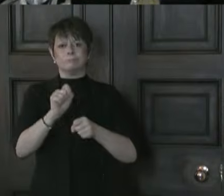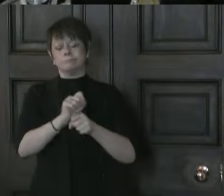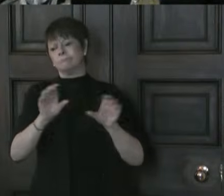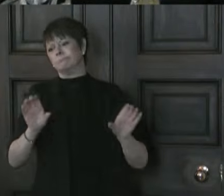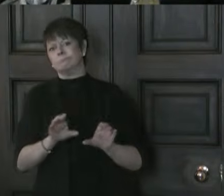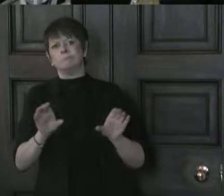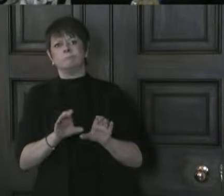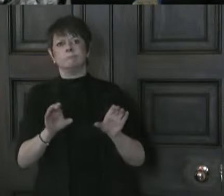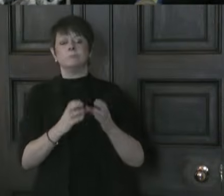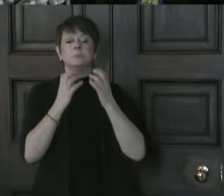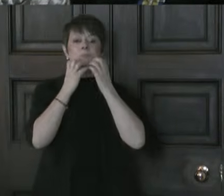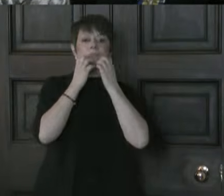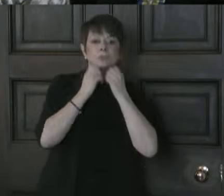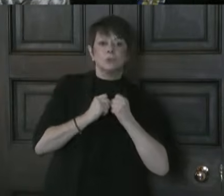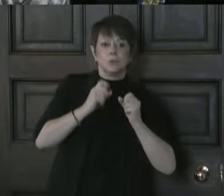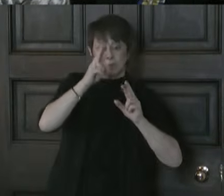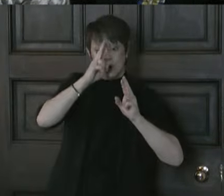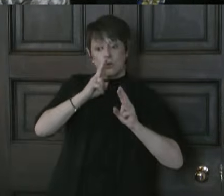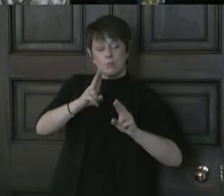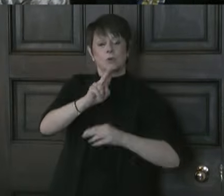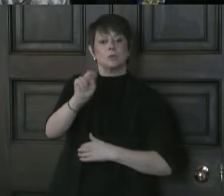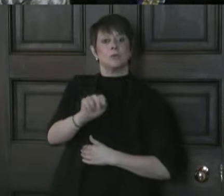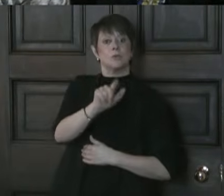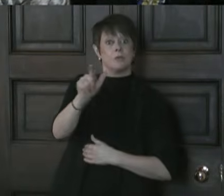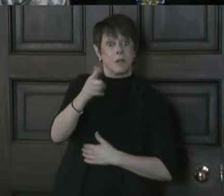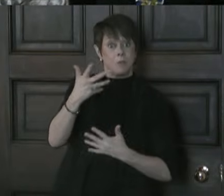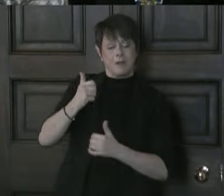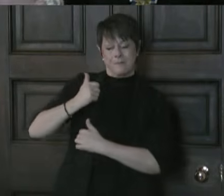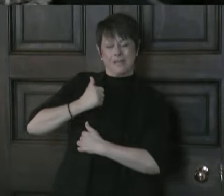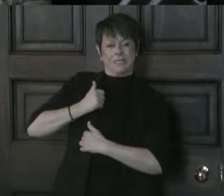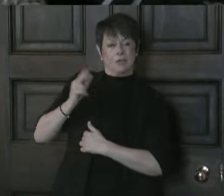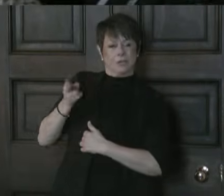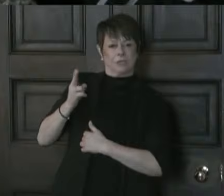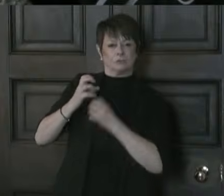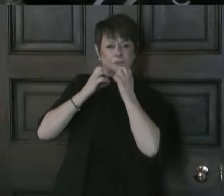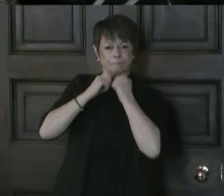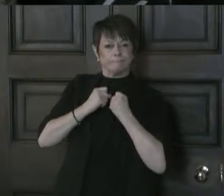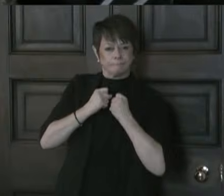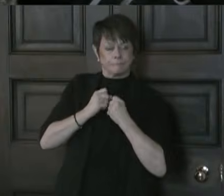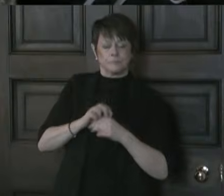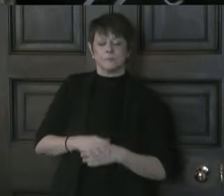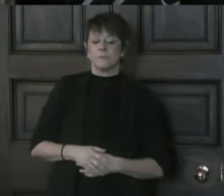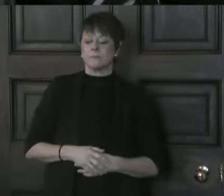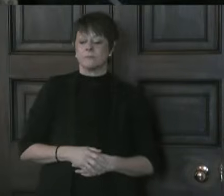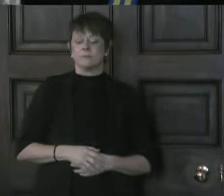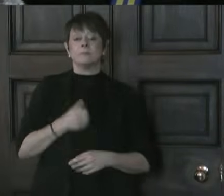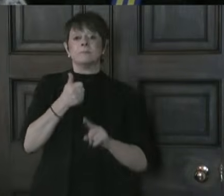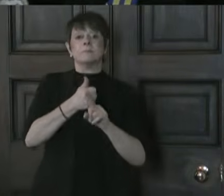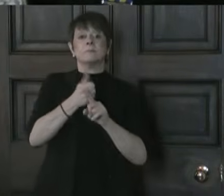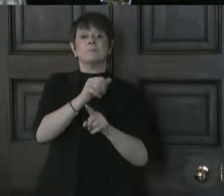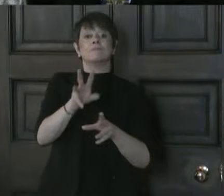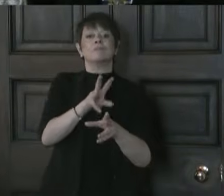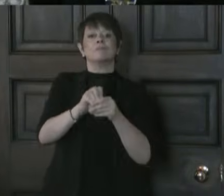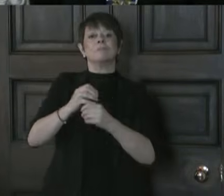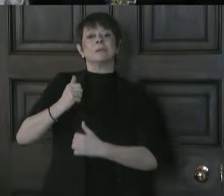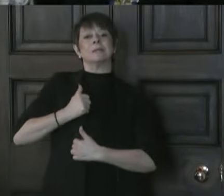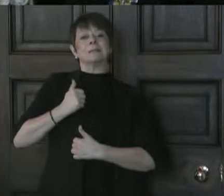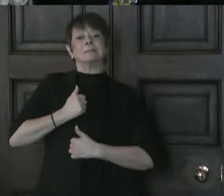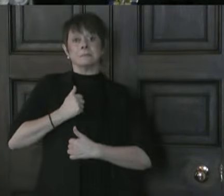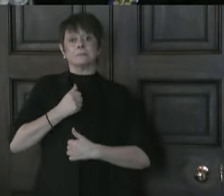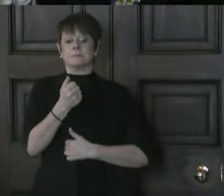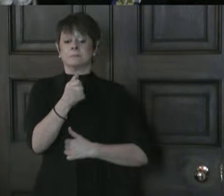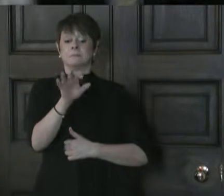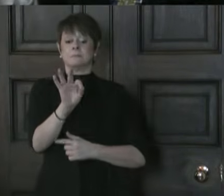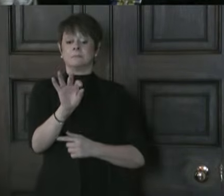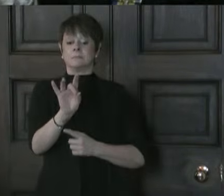to preserve and honor Newfoundland and Labrador's military history. Enlisting in the Canadian Forces in